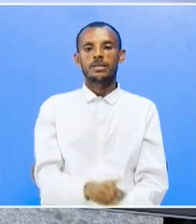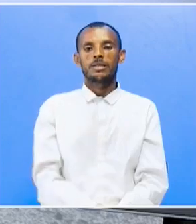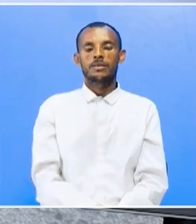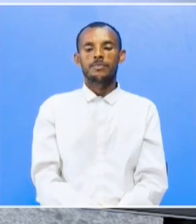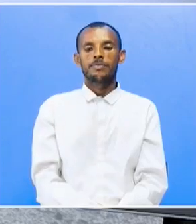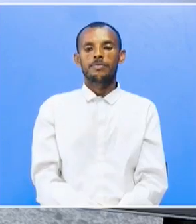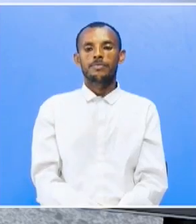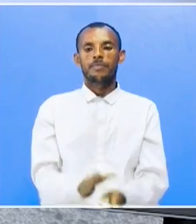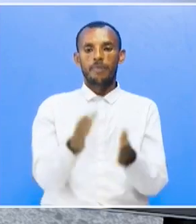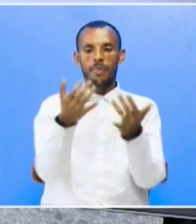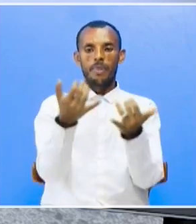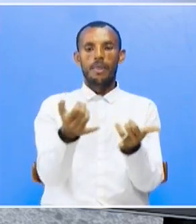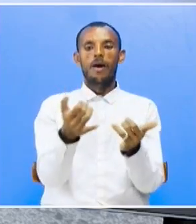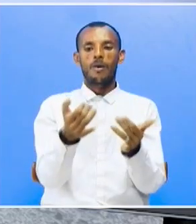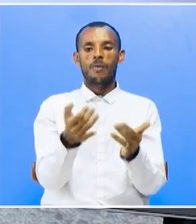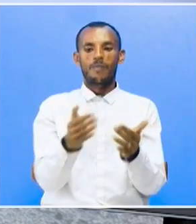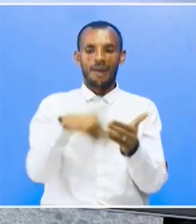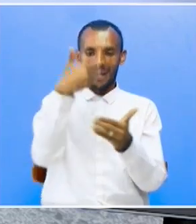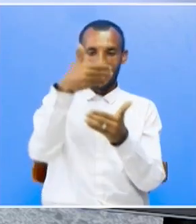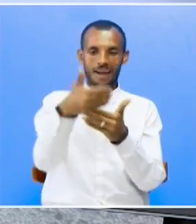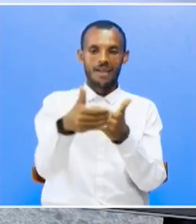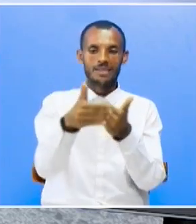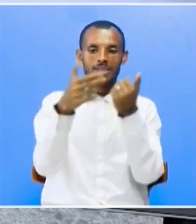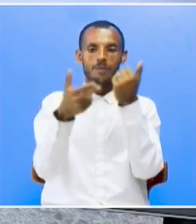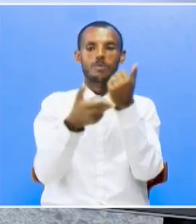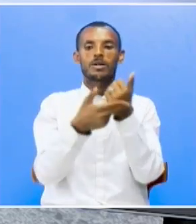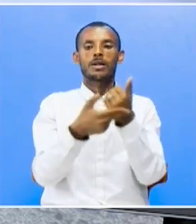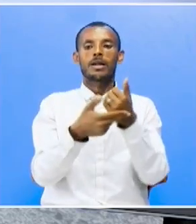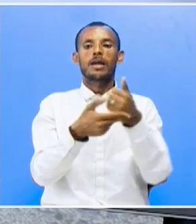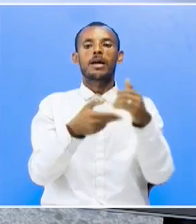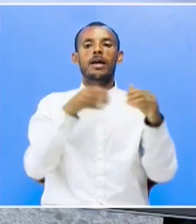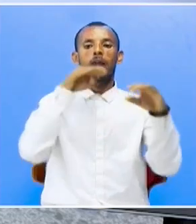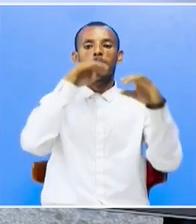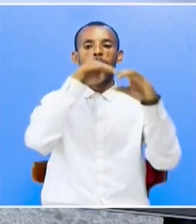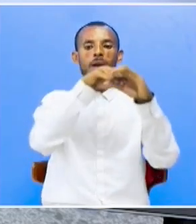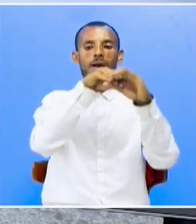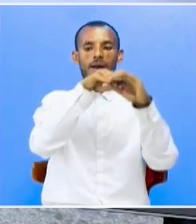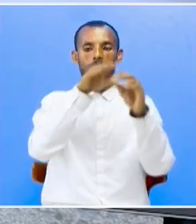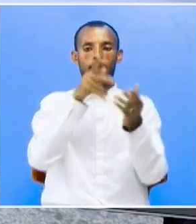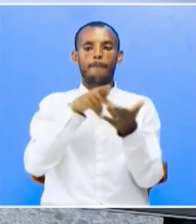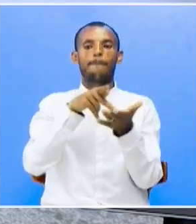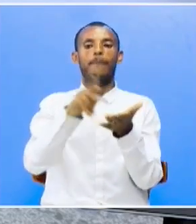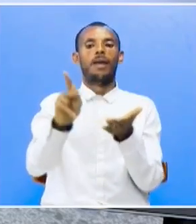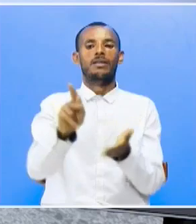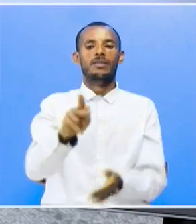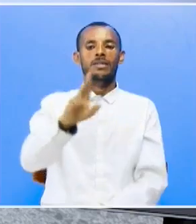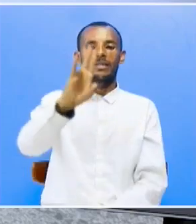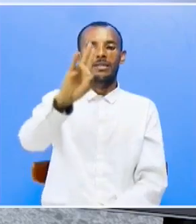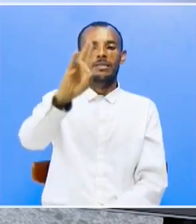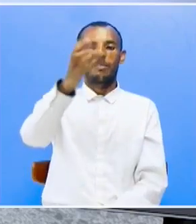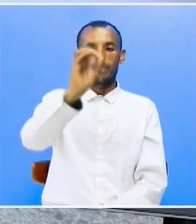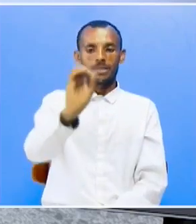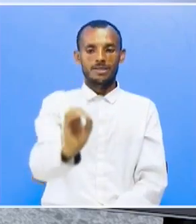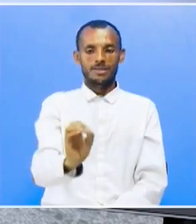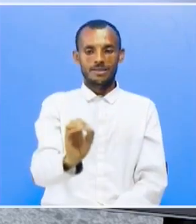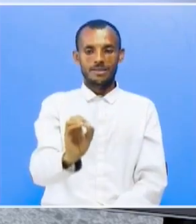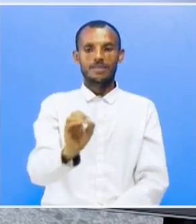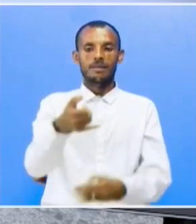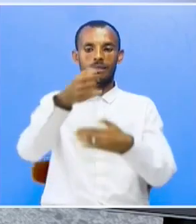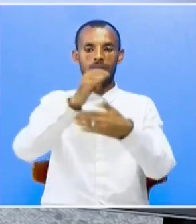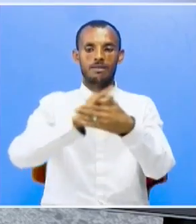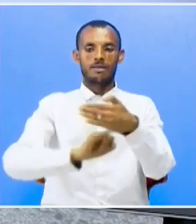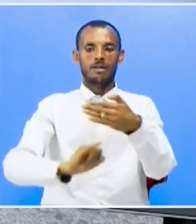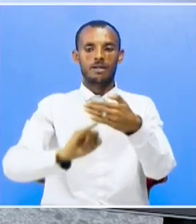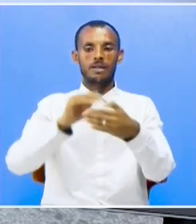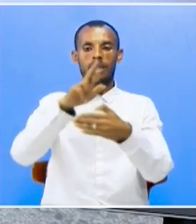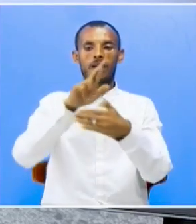Okay, now next is deposit in a bank that pays 7% interest rate. So